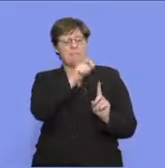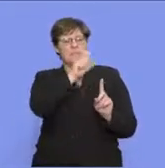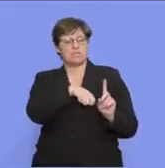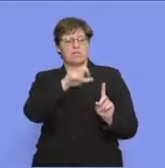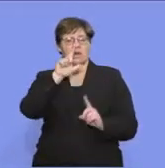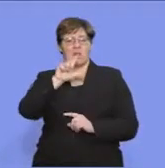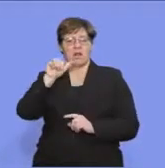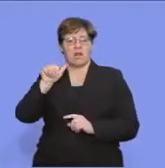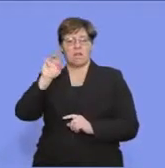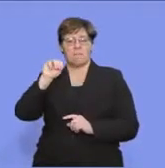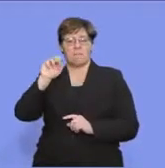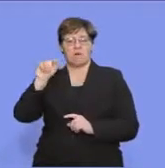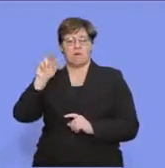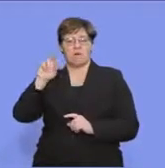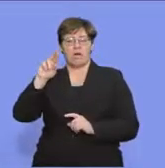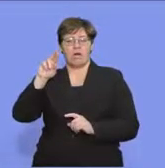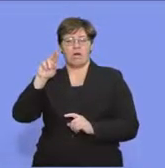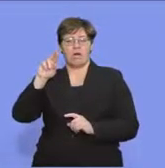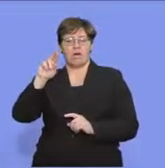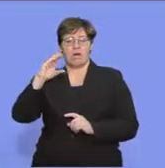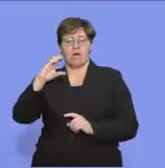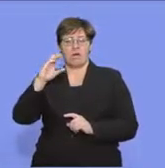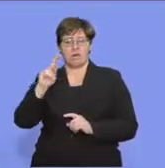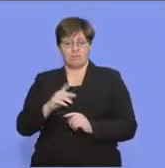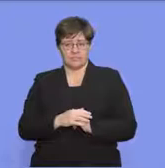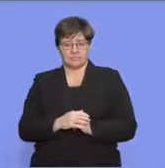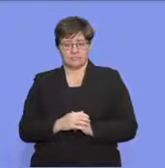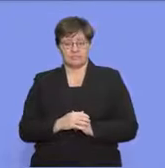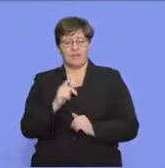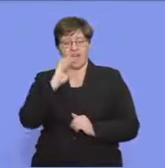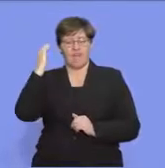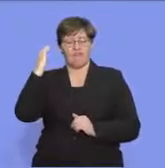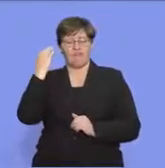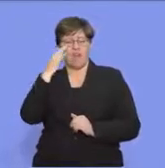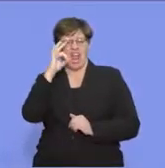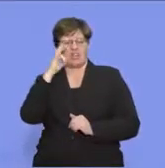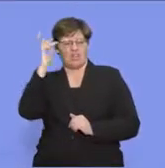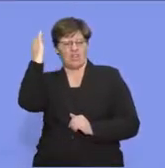Lamarck, and he was a French theorist who